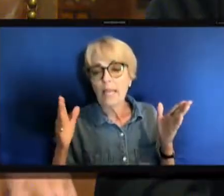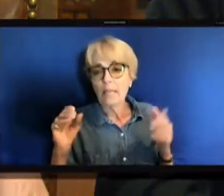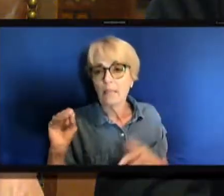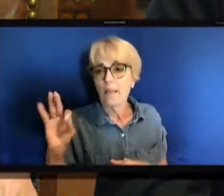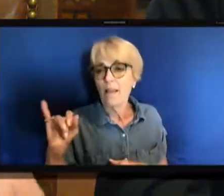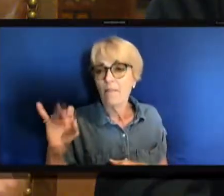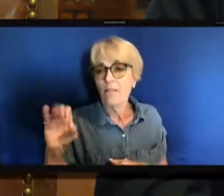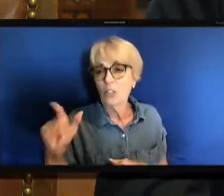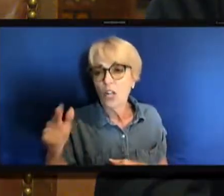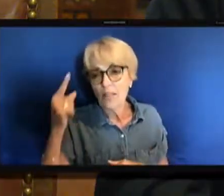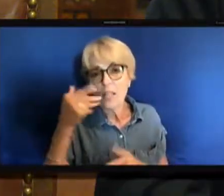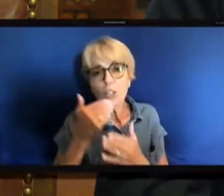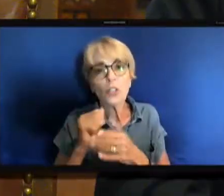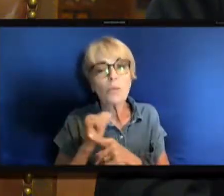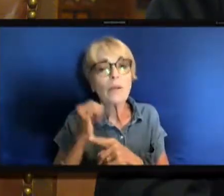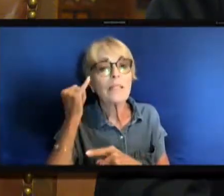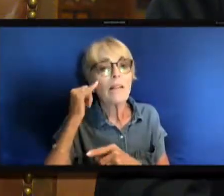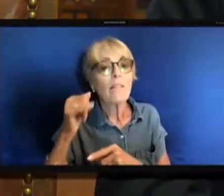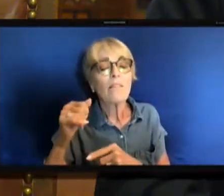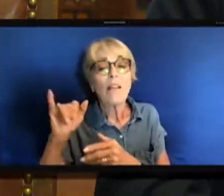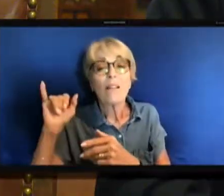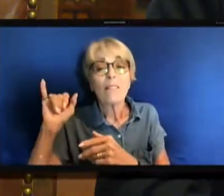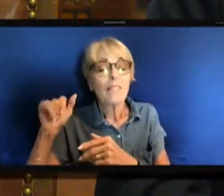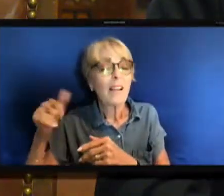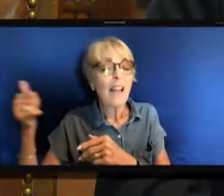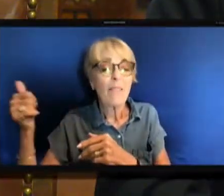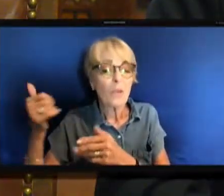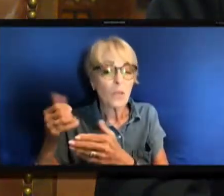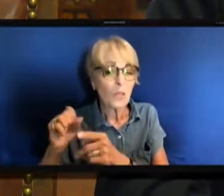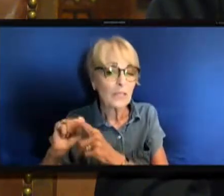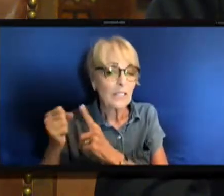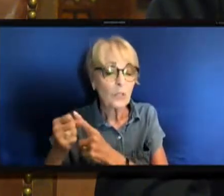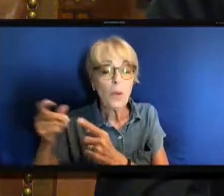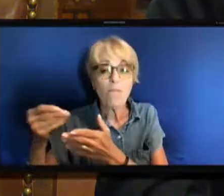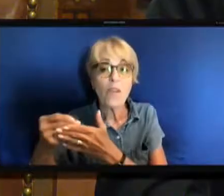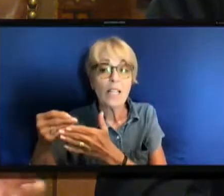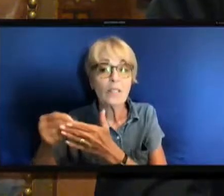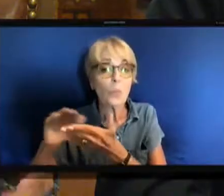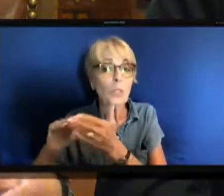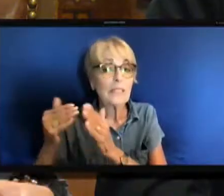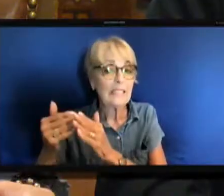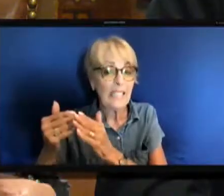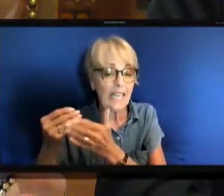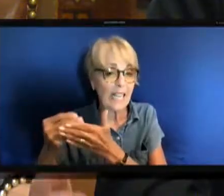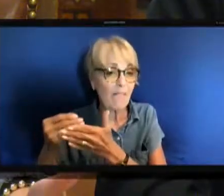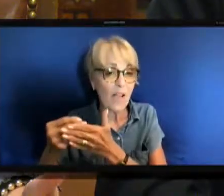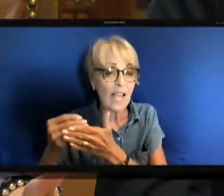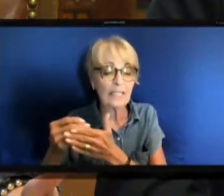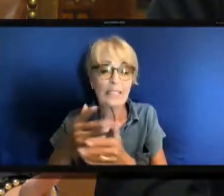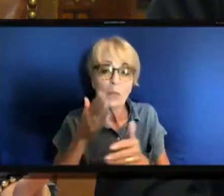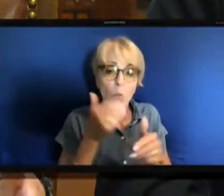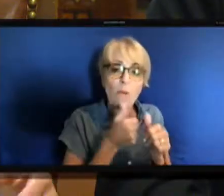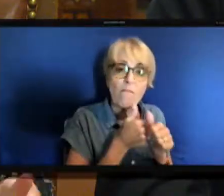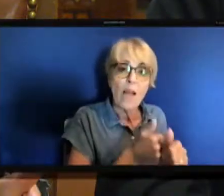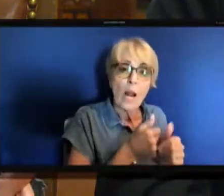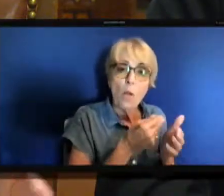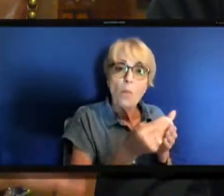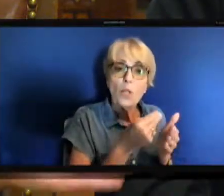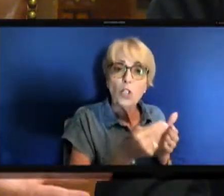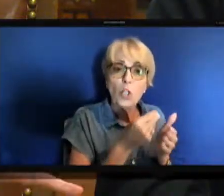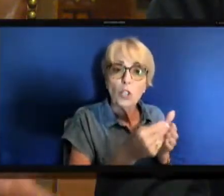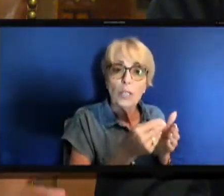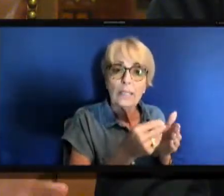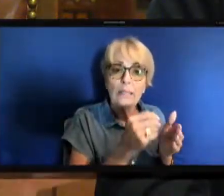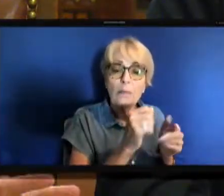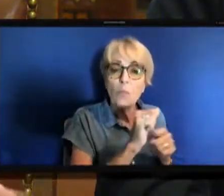in another instance, if the funds were just city funds and we would follow traditional procurement practices, just because it is ARPA money, I don't think we